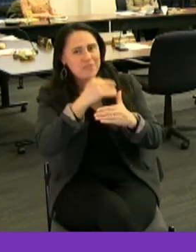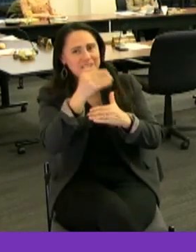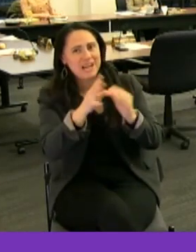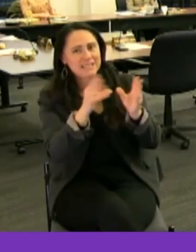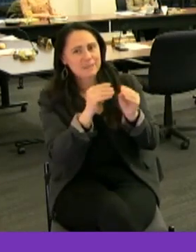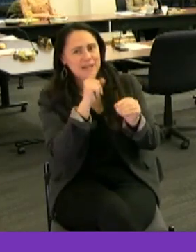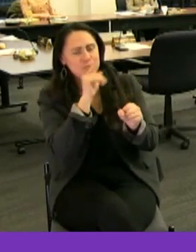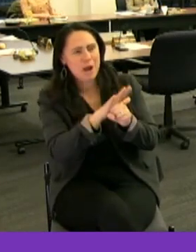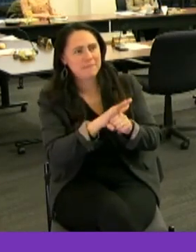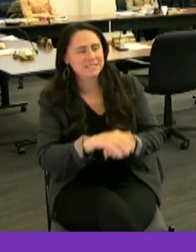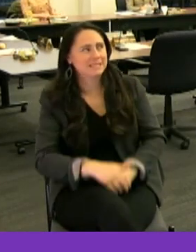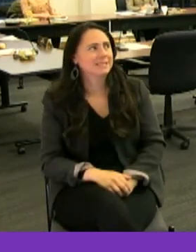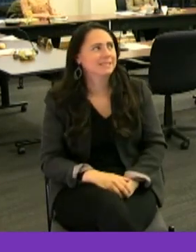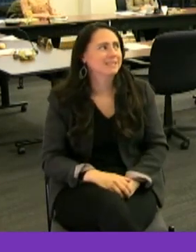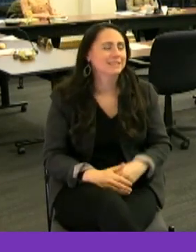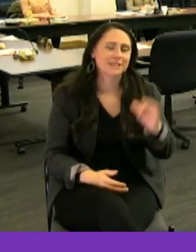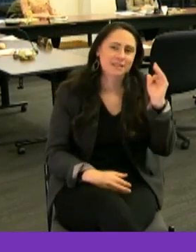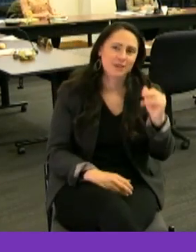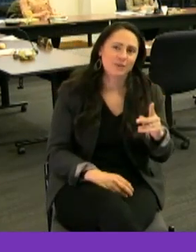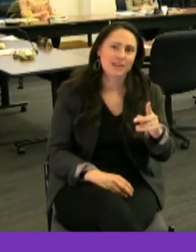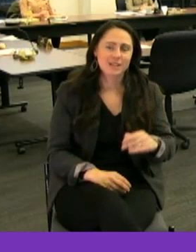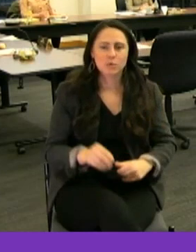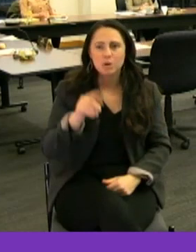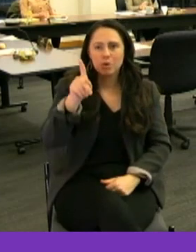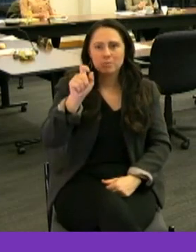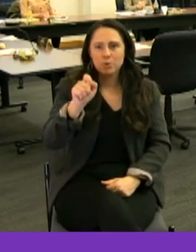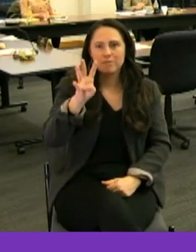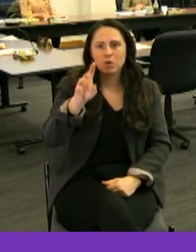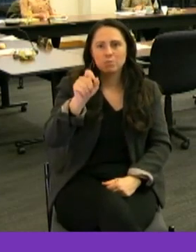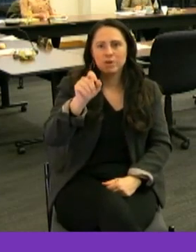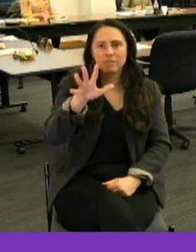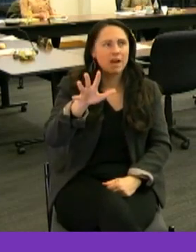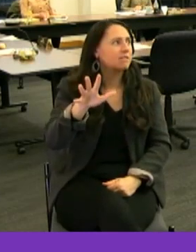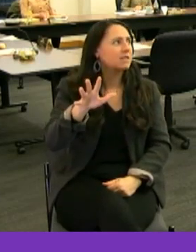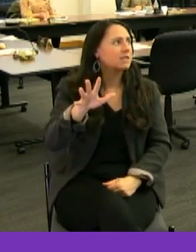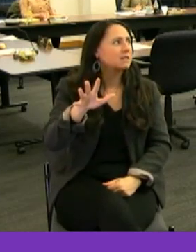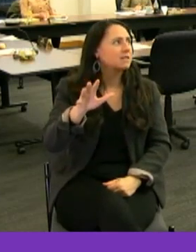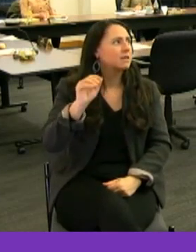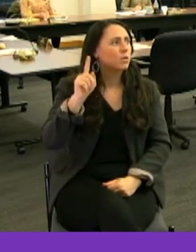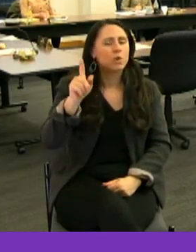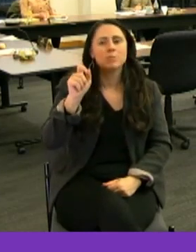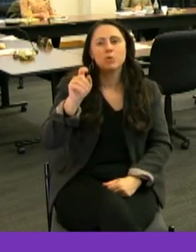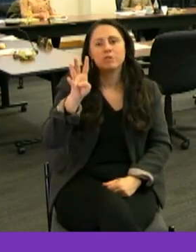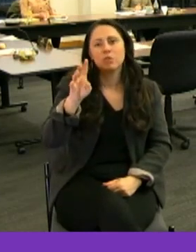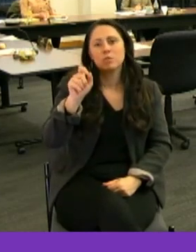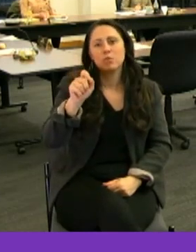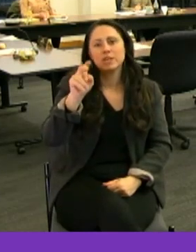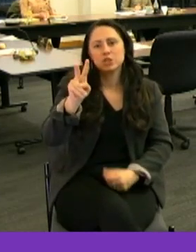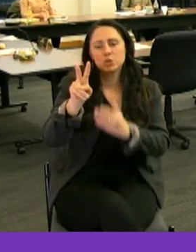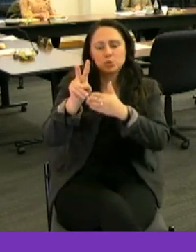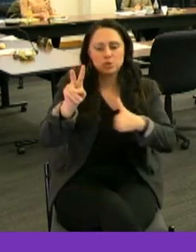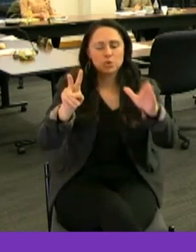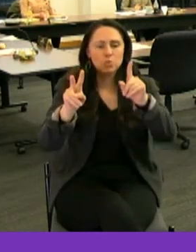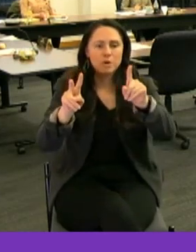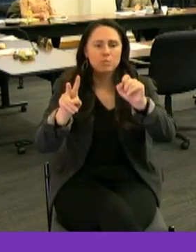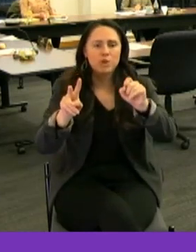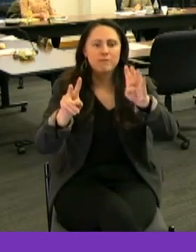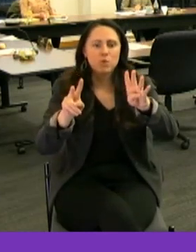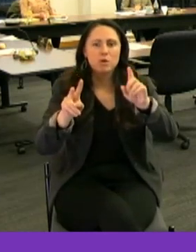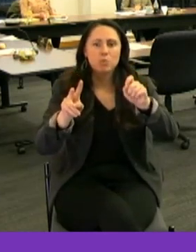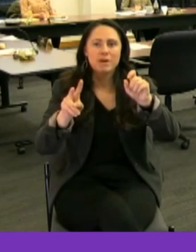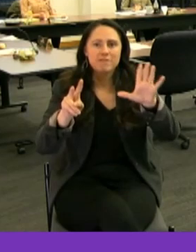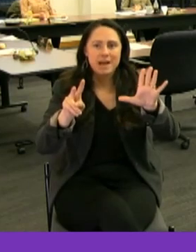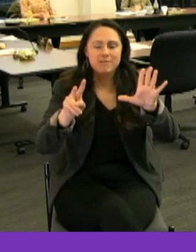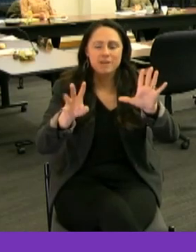meeting, promise. You're already at Okay. 1.4.5, right? Mm-hmm. I went up to 1.4.2 all the way up to 1.4.5,